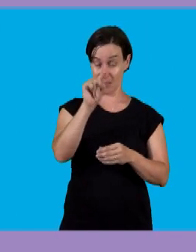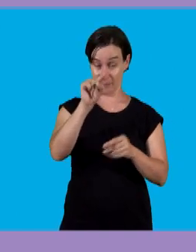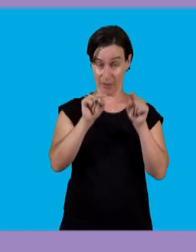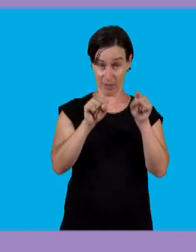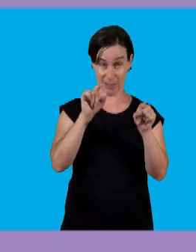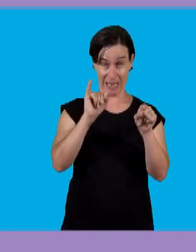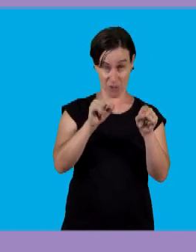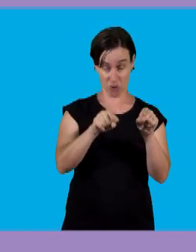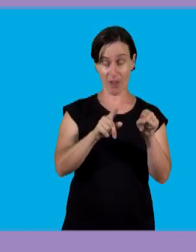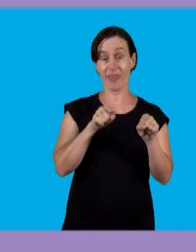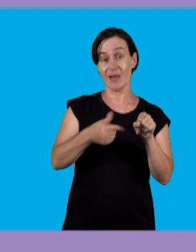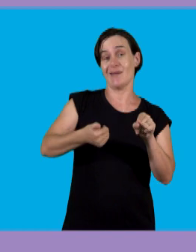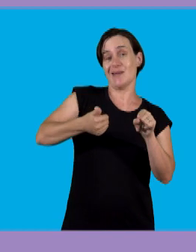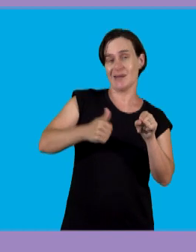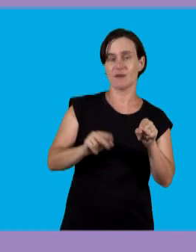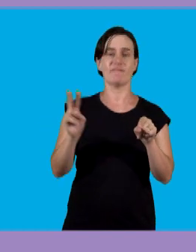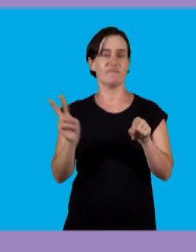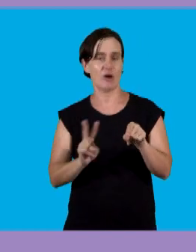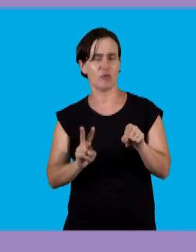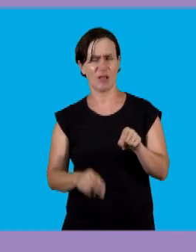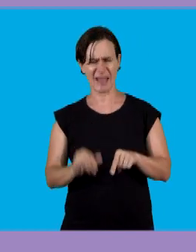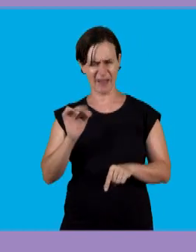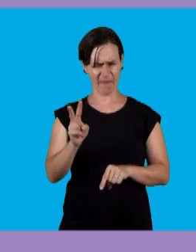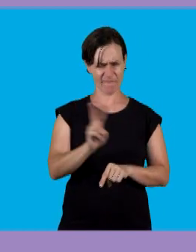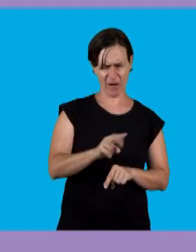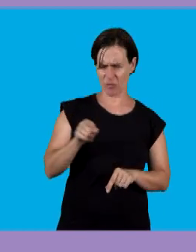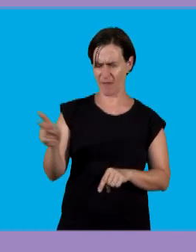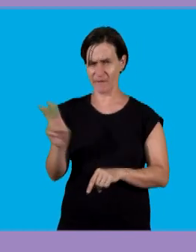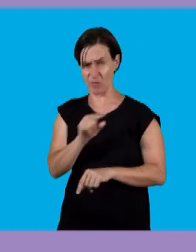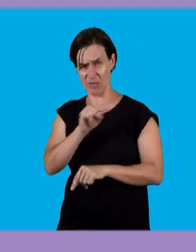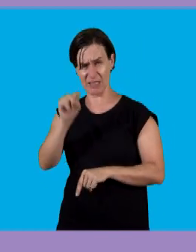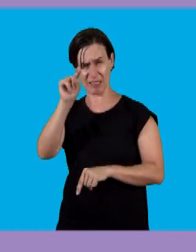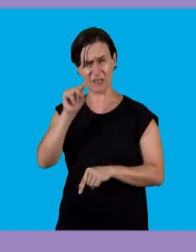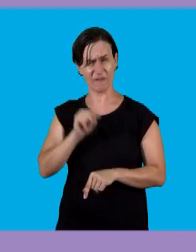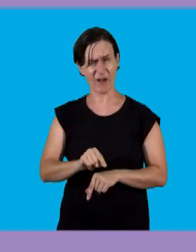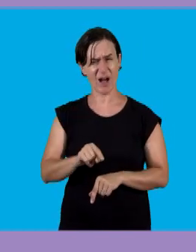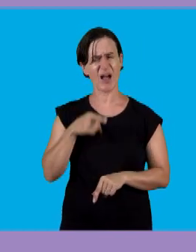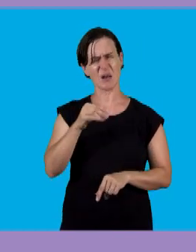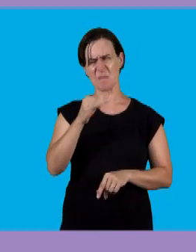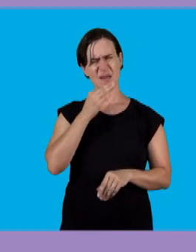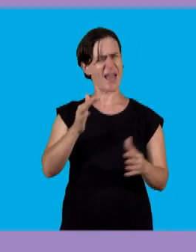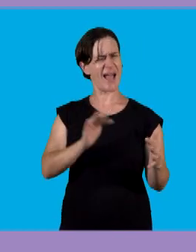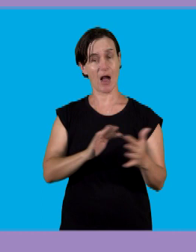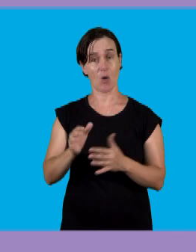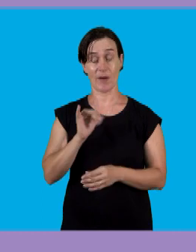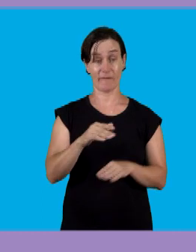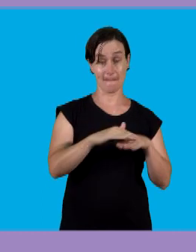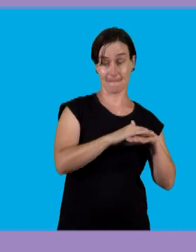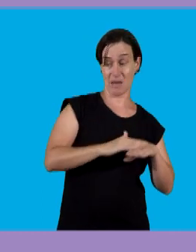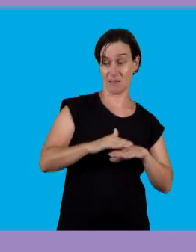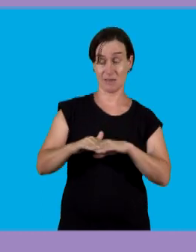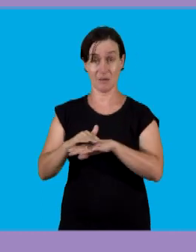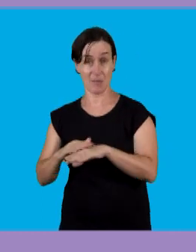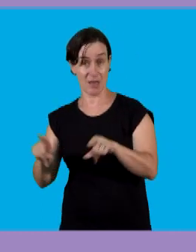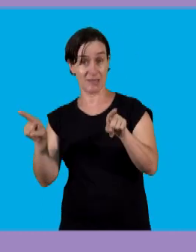the variables together, of course, remembering our exponent laws, that when we divide powers of the same base, then